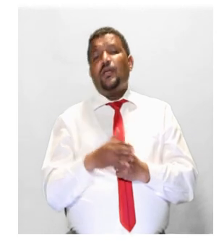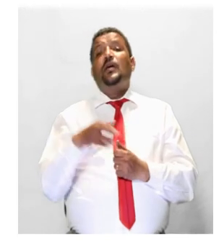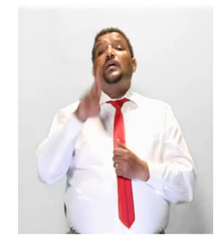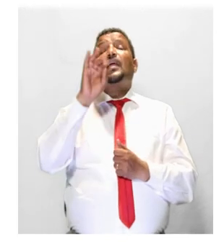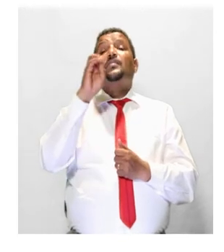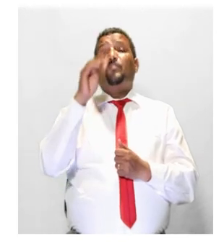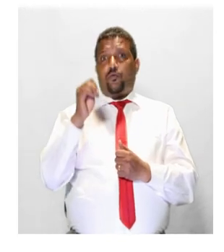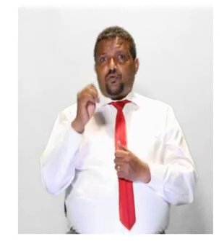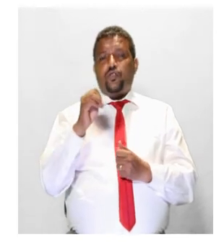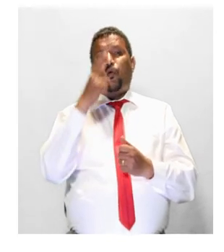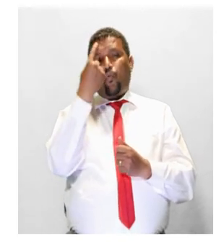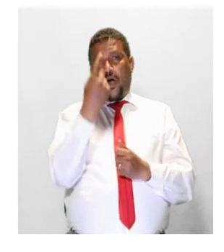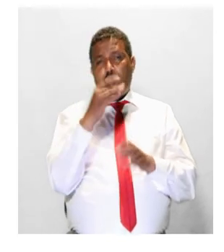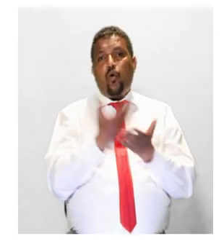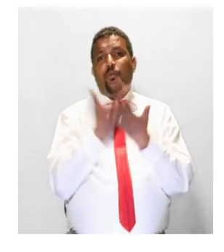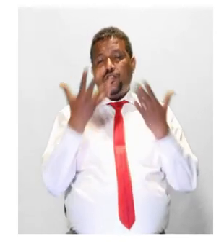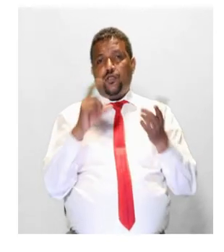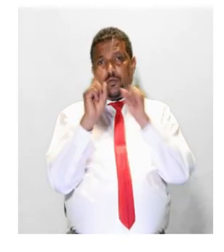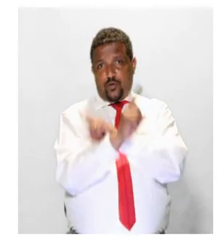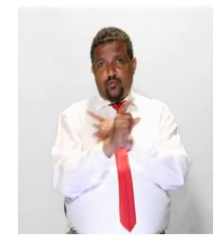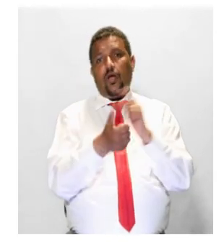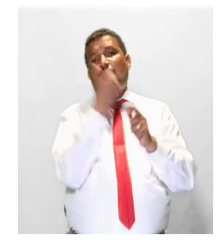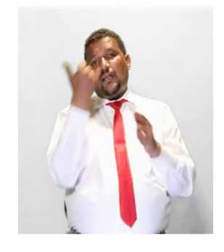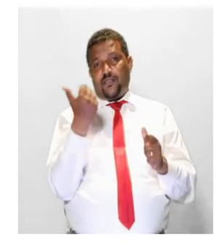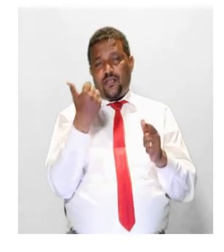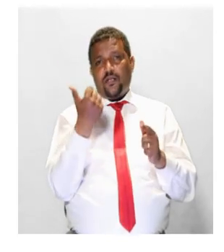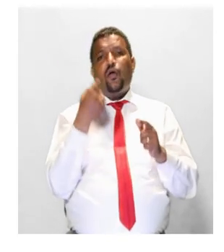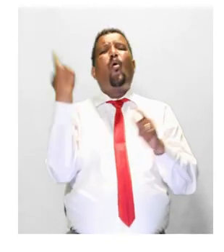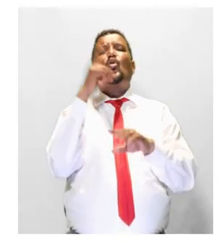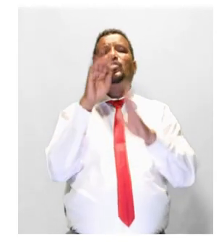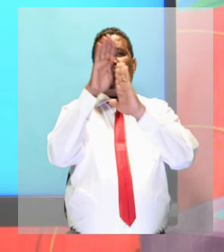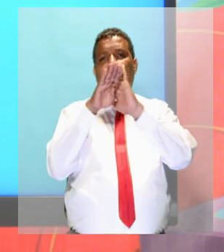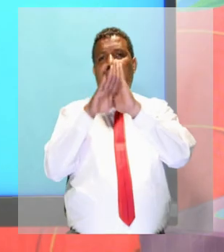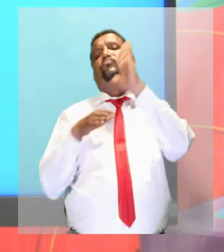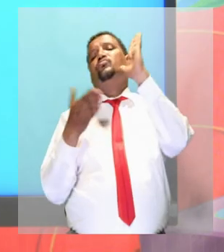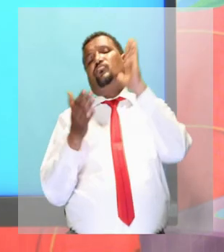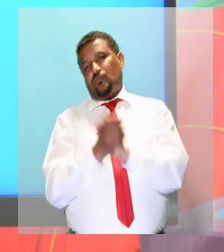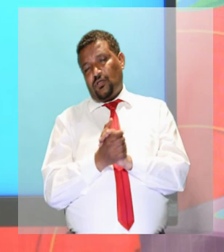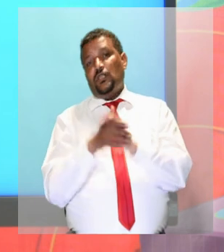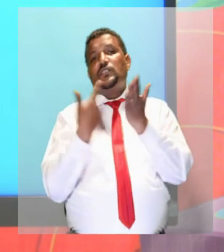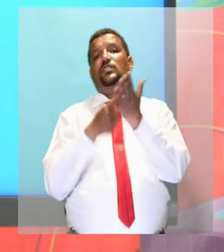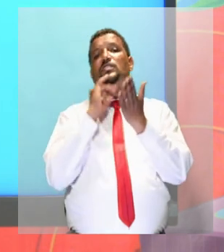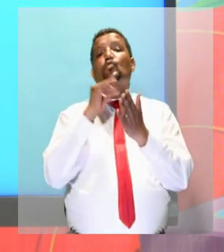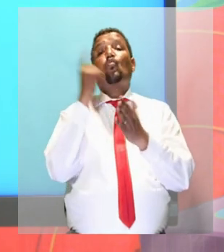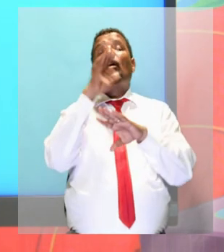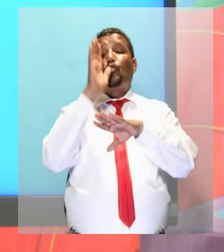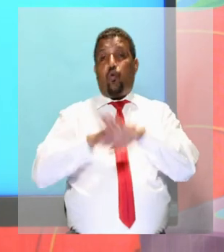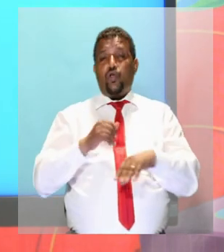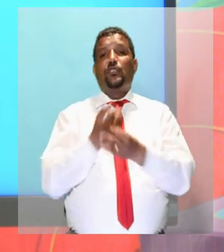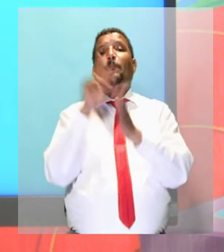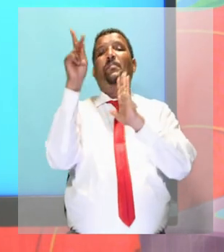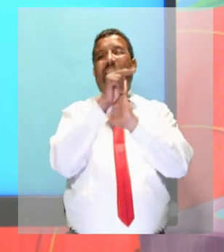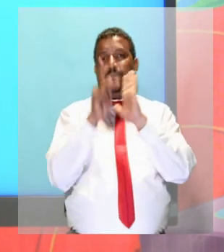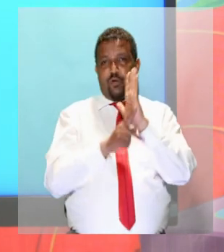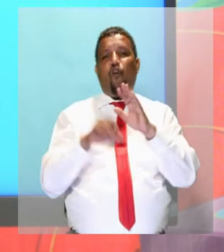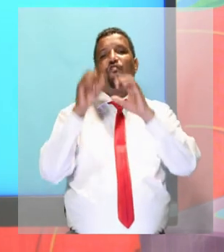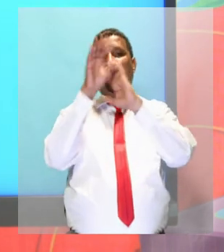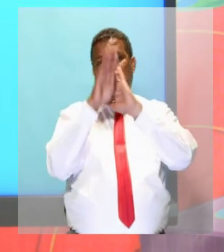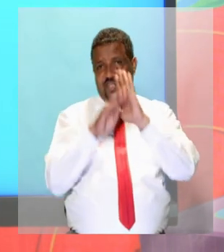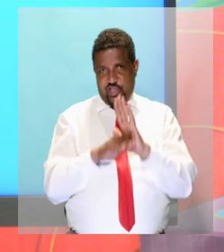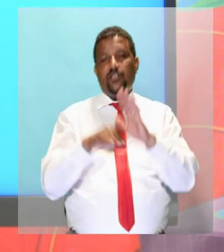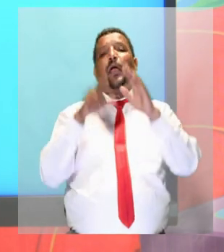by which one commodity is substituted for another will always decline. This is what we call the principle of